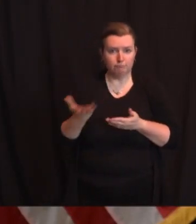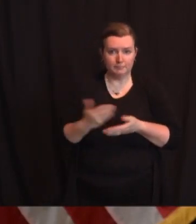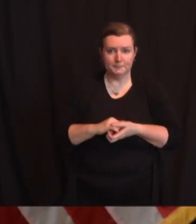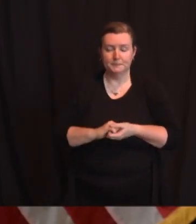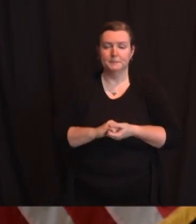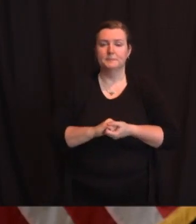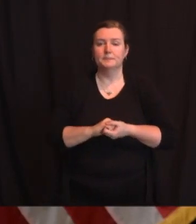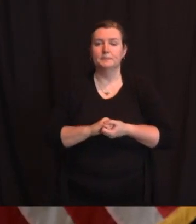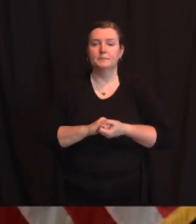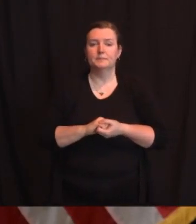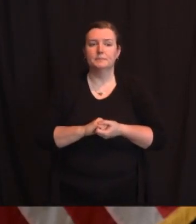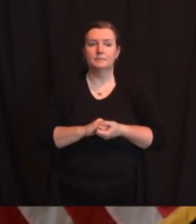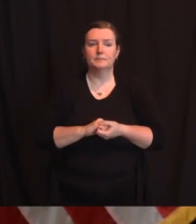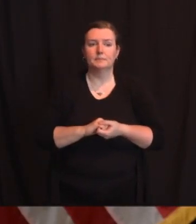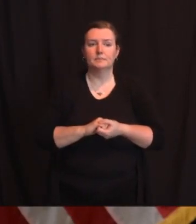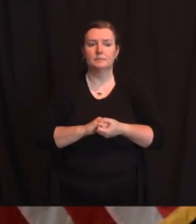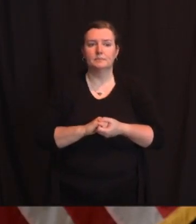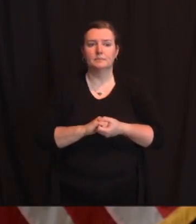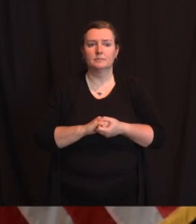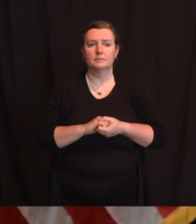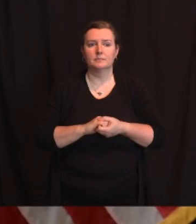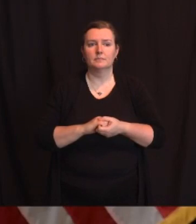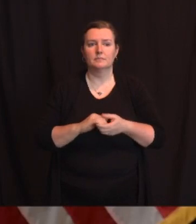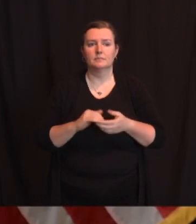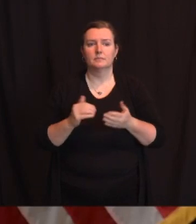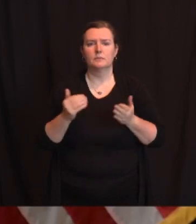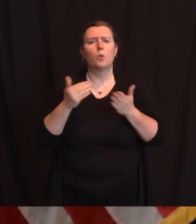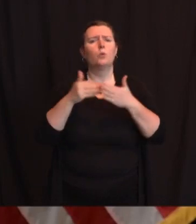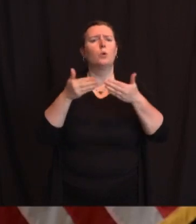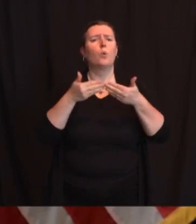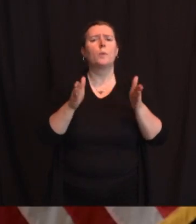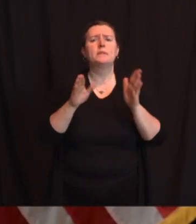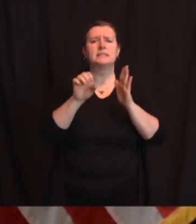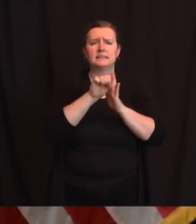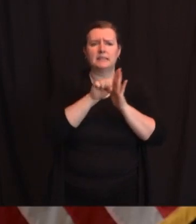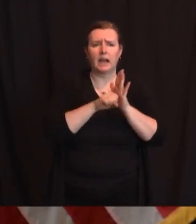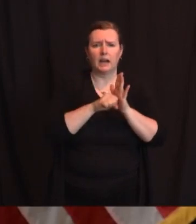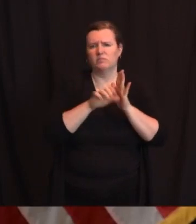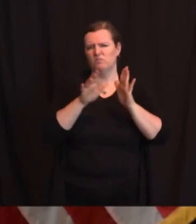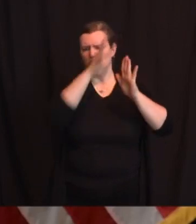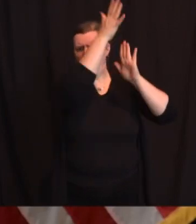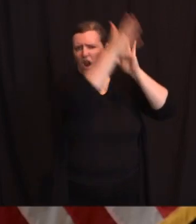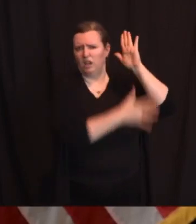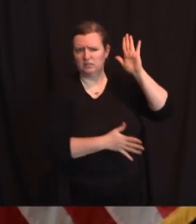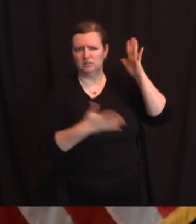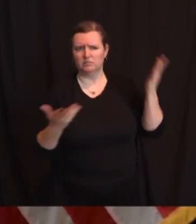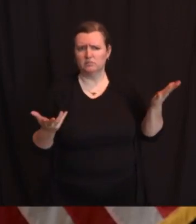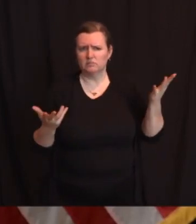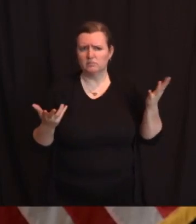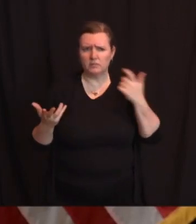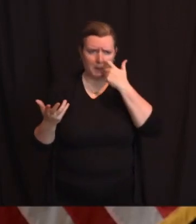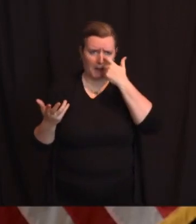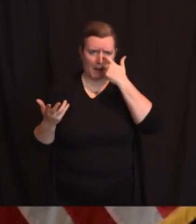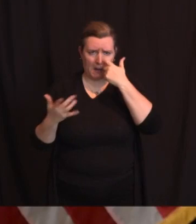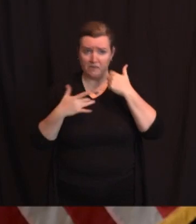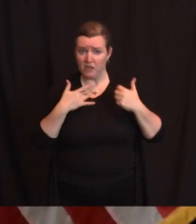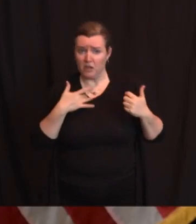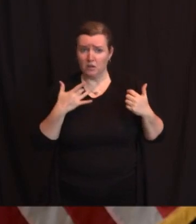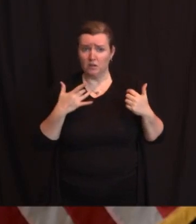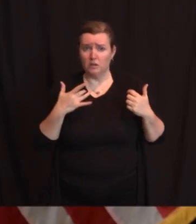With regard to the reopenings statewide, do you expect that it will be a fully regional approach? For instance, that you